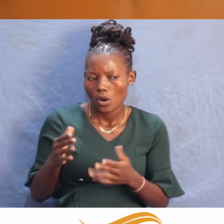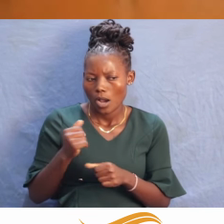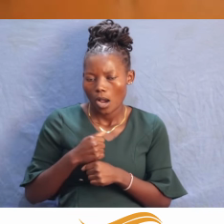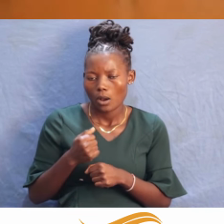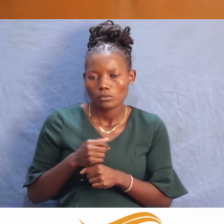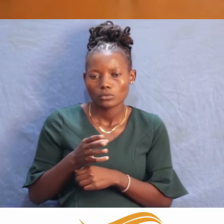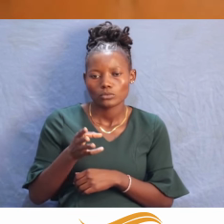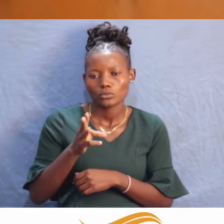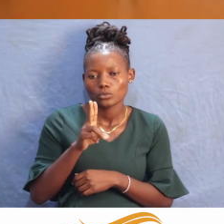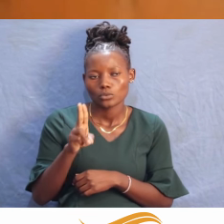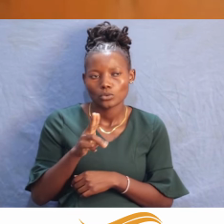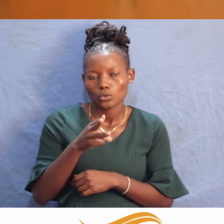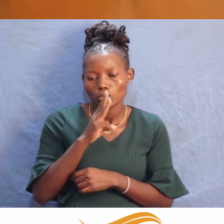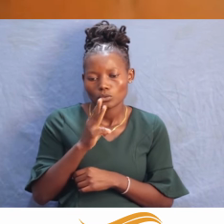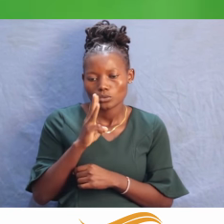kids?